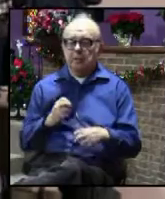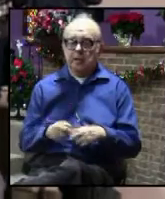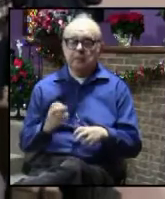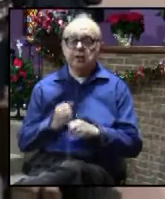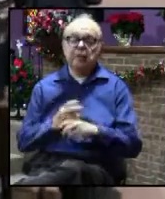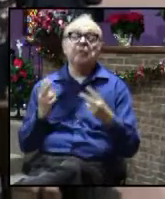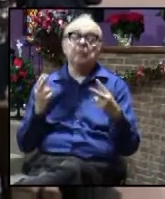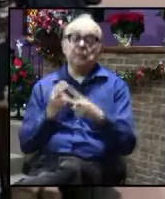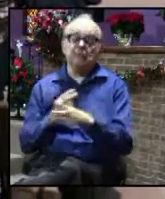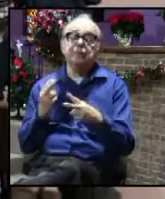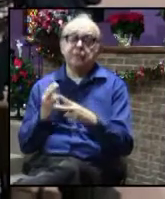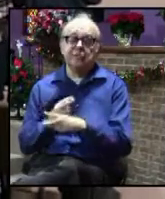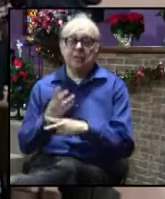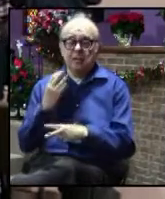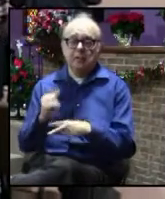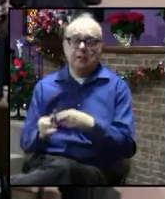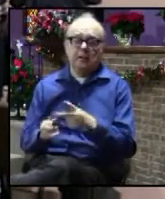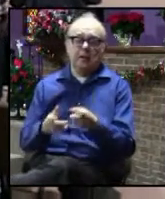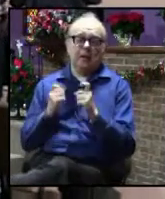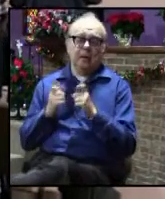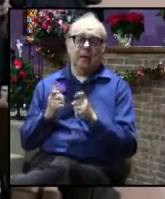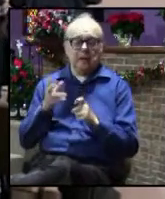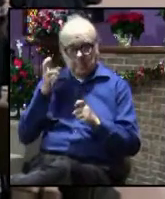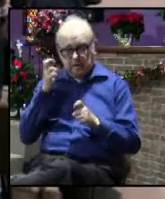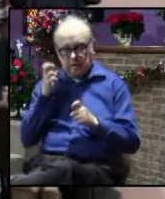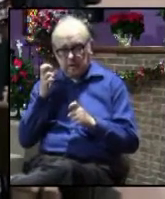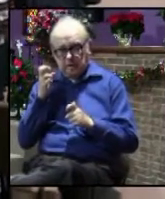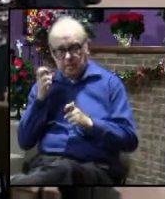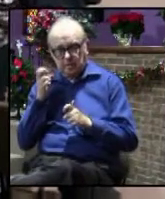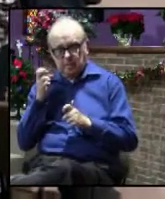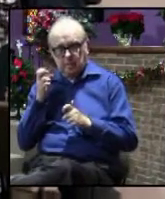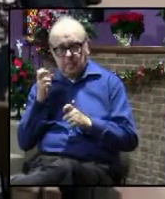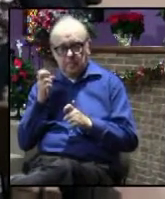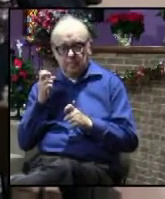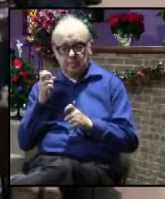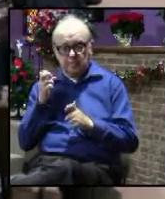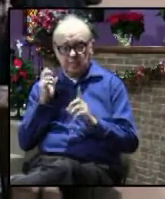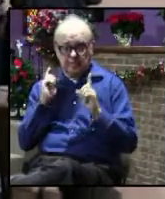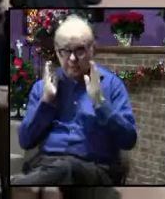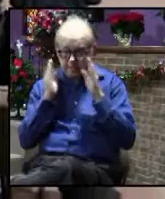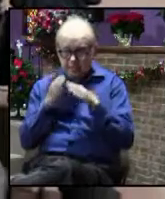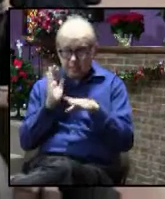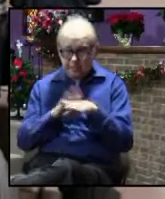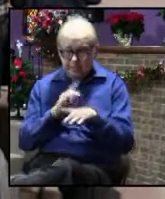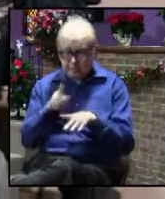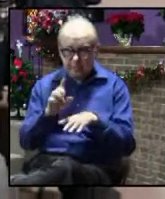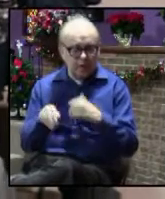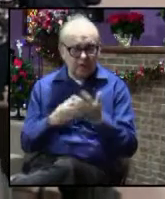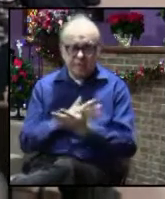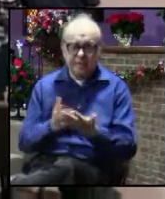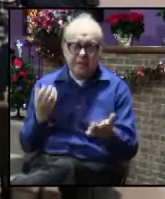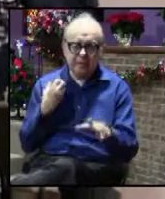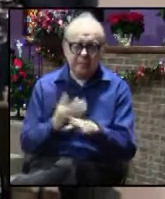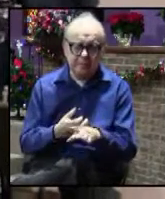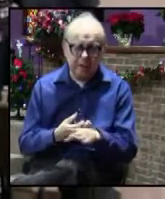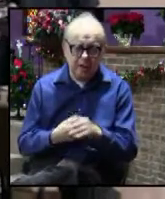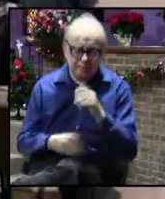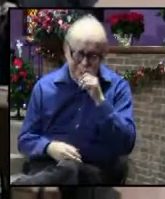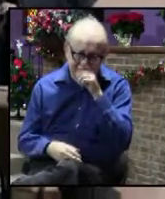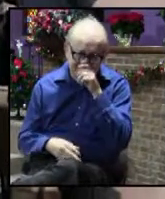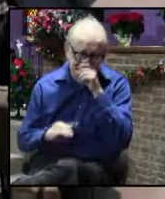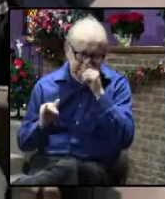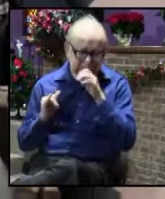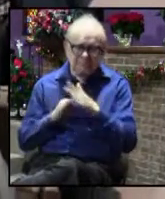worse. Because all of a sudden, Satan is just going to bombard you with all kinds of stuff. Amen. But you know what?